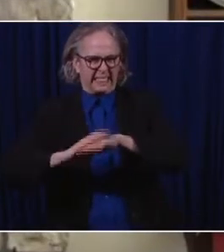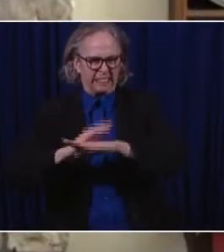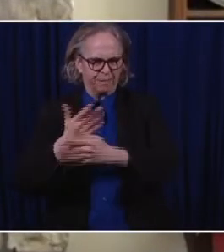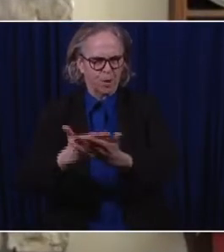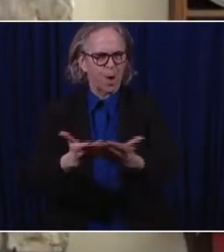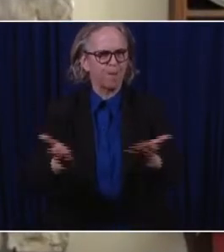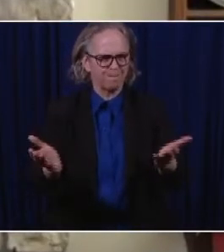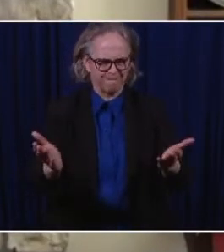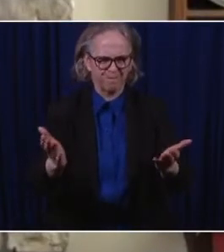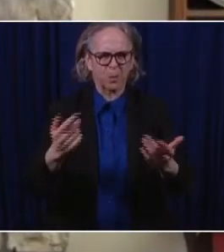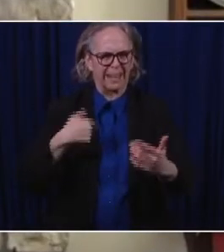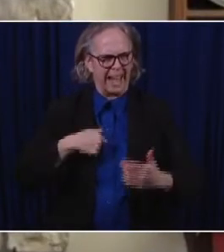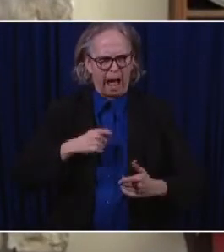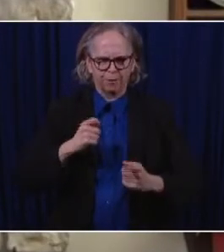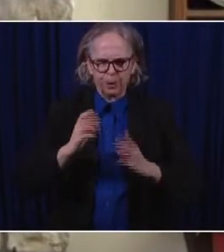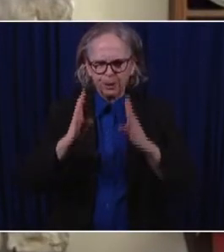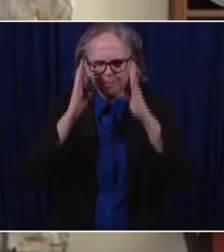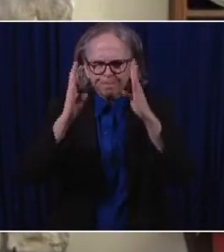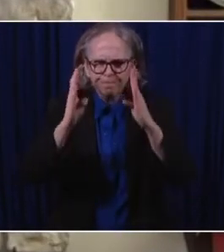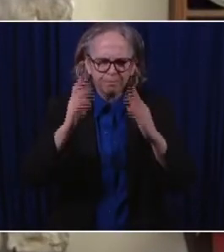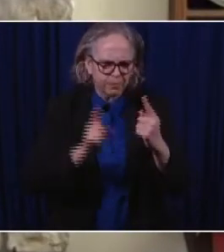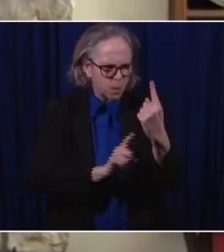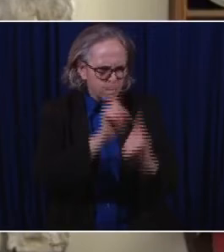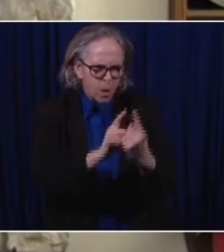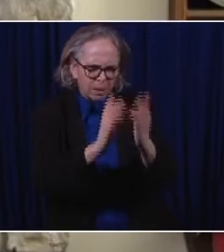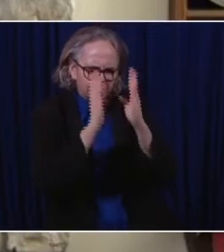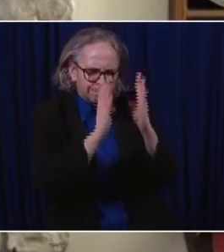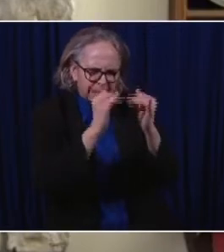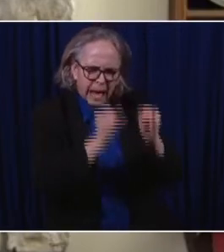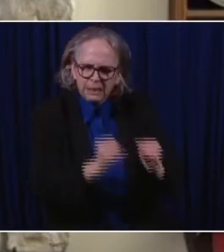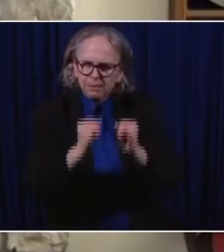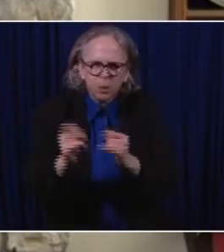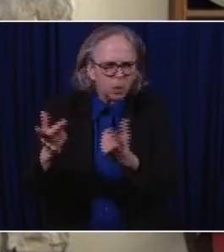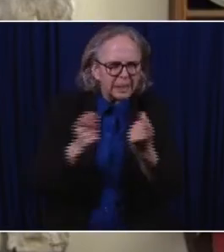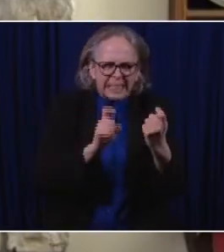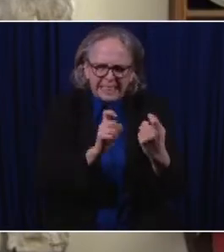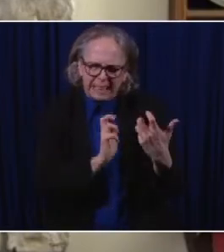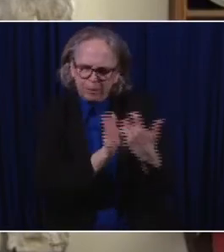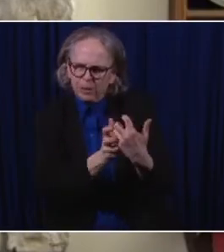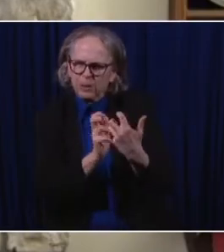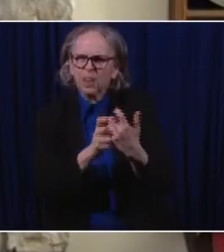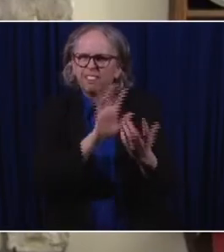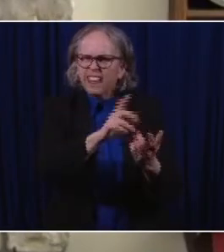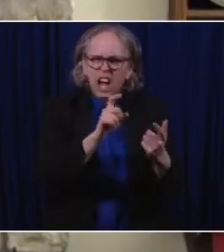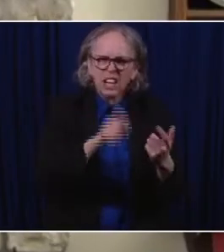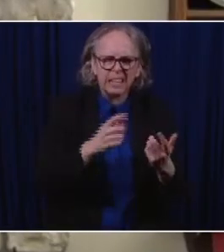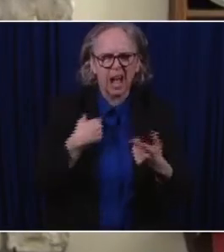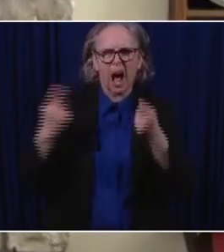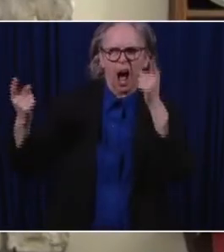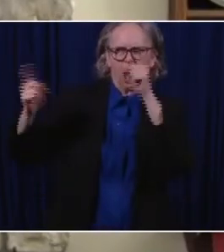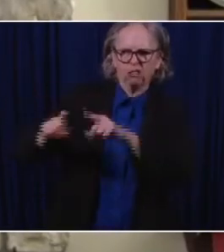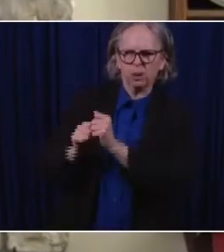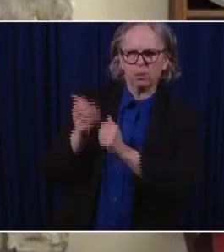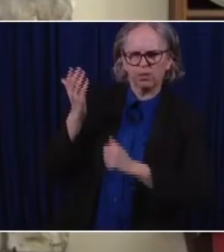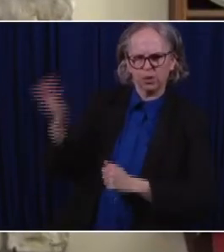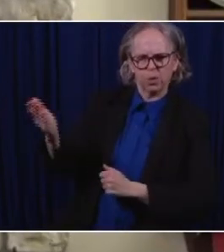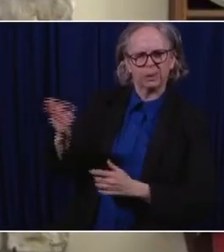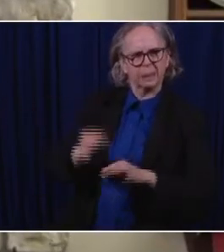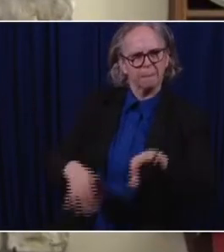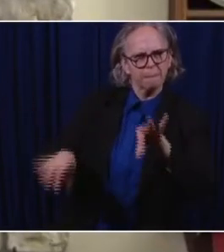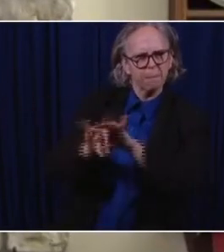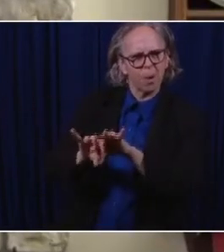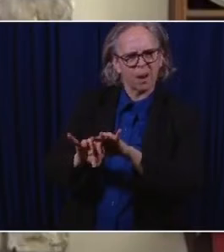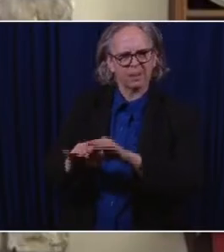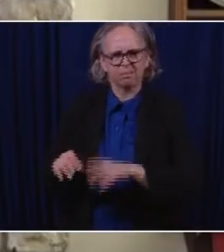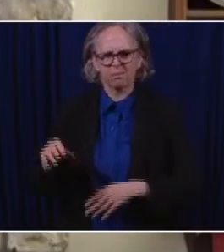student, and that's so very, very important. And as we look to see what we can do in the future to close